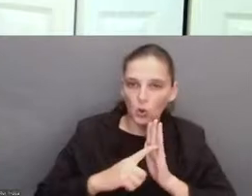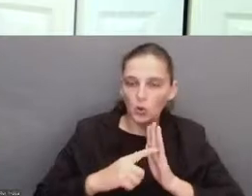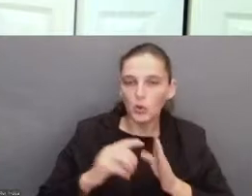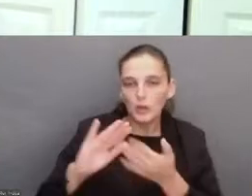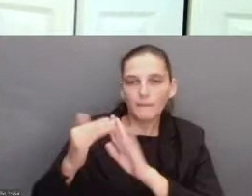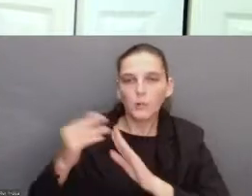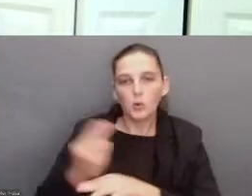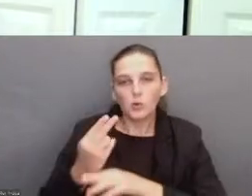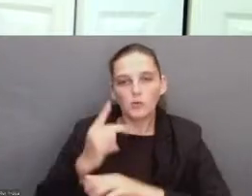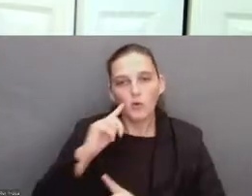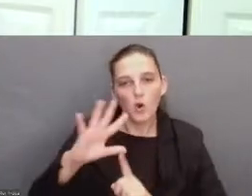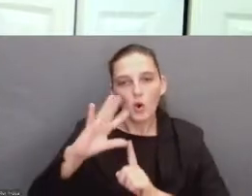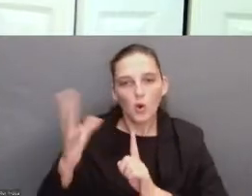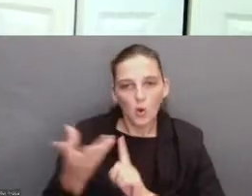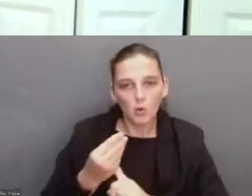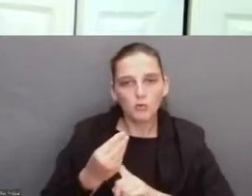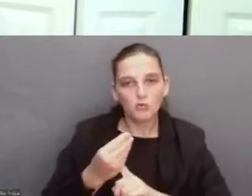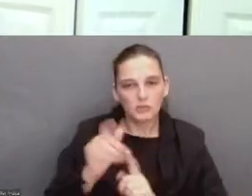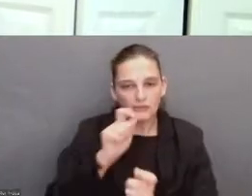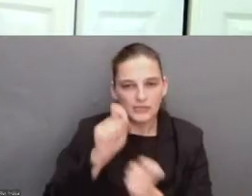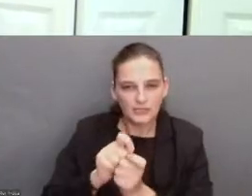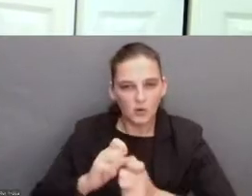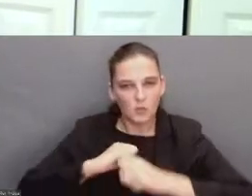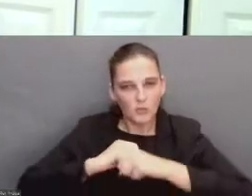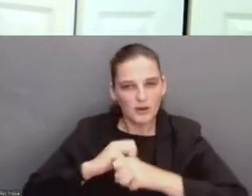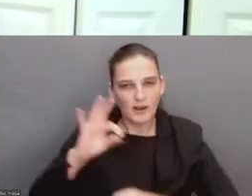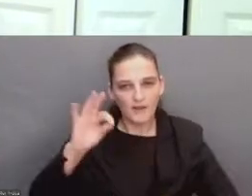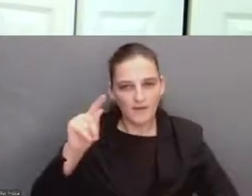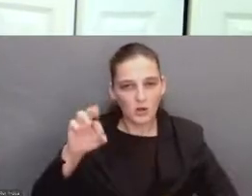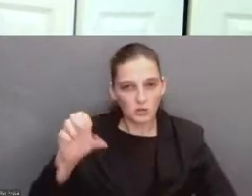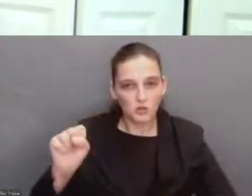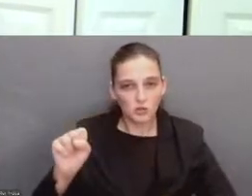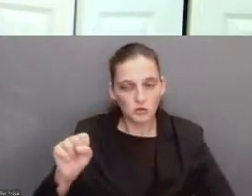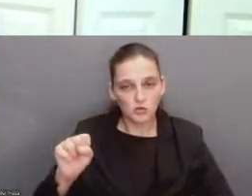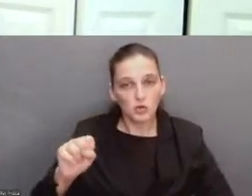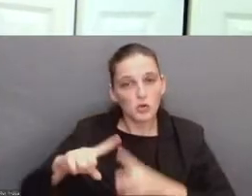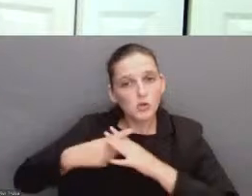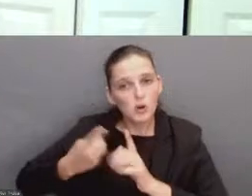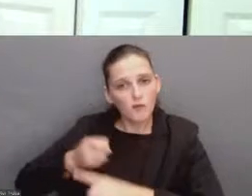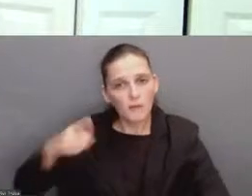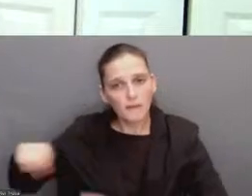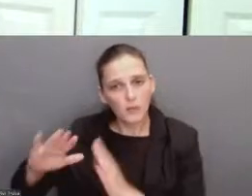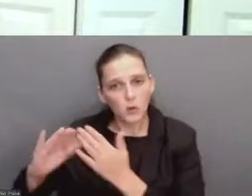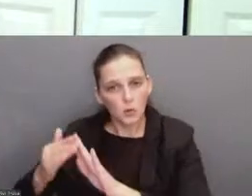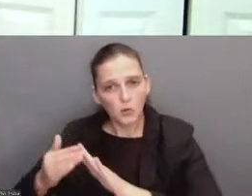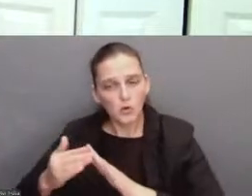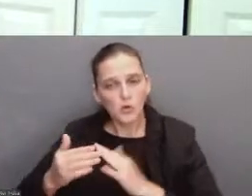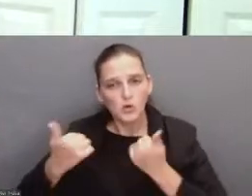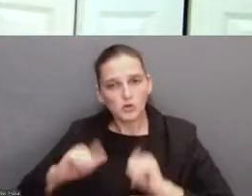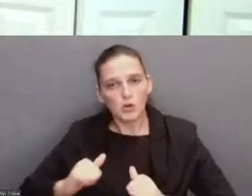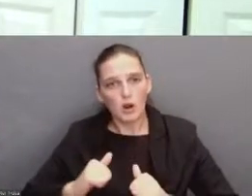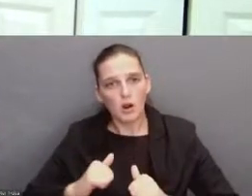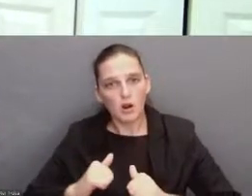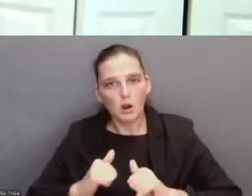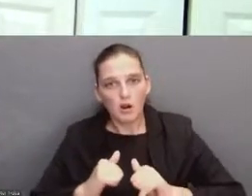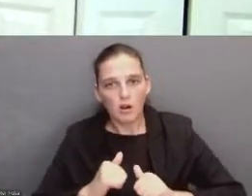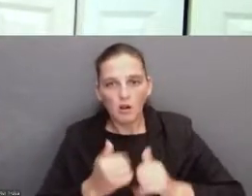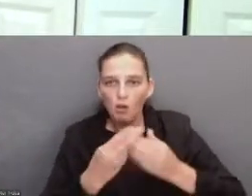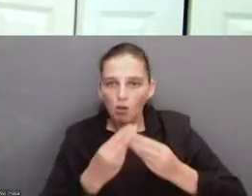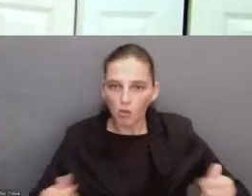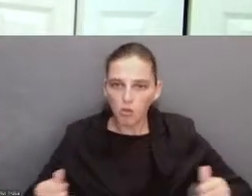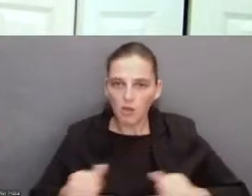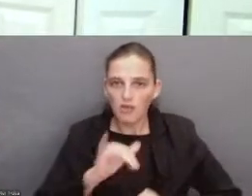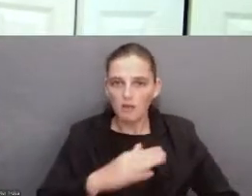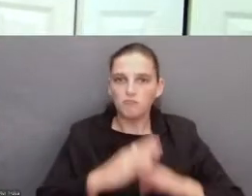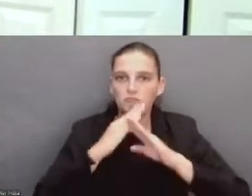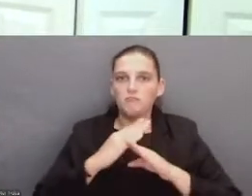protective factors initiated by communities to mitigate COVID's adverse effects, as well as exposing